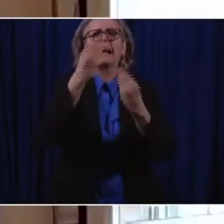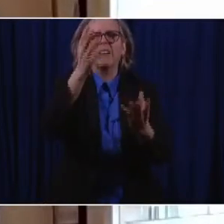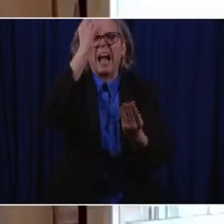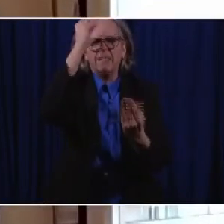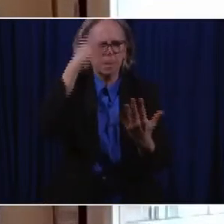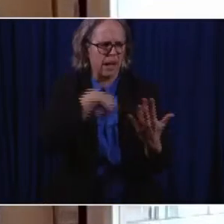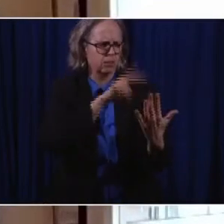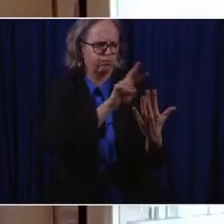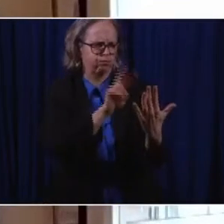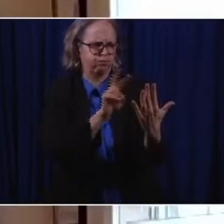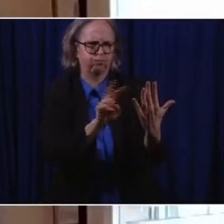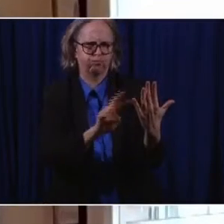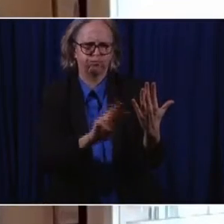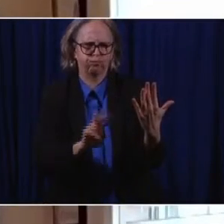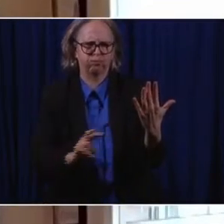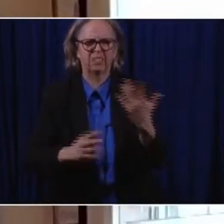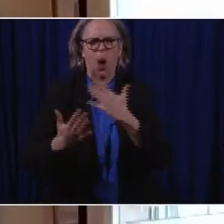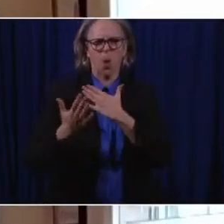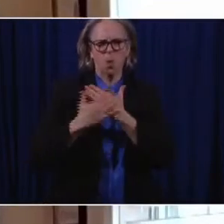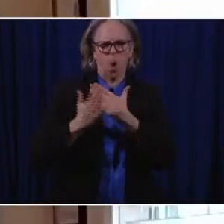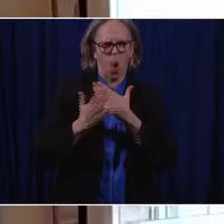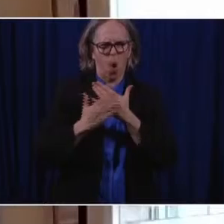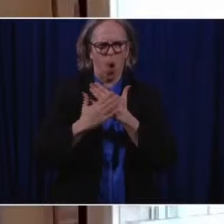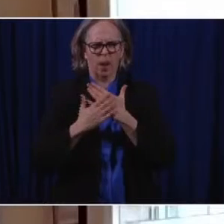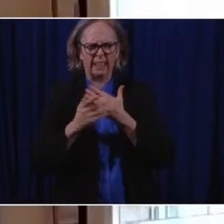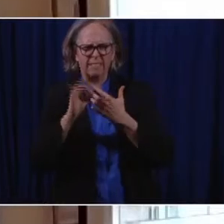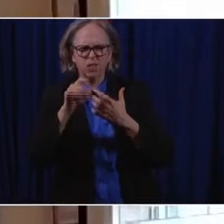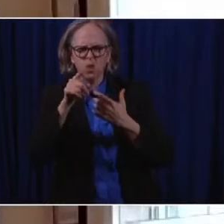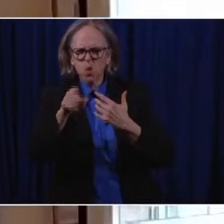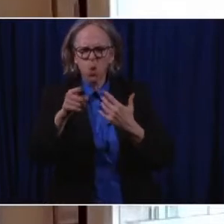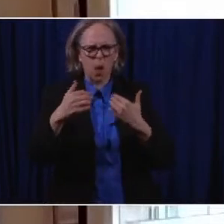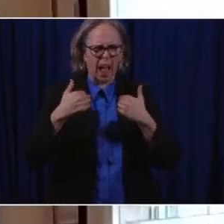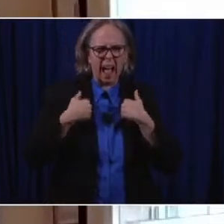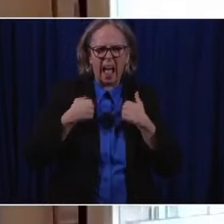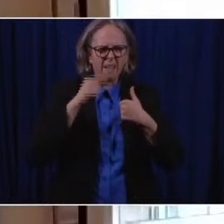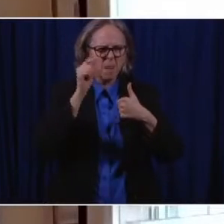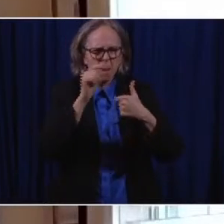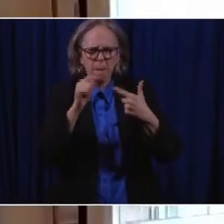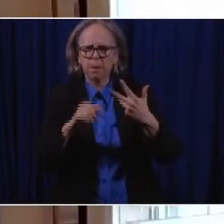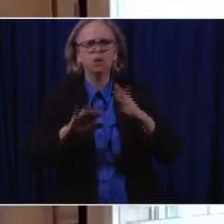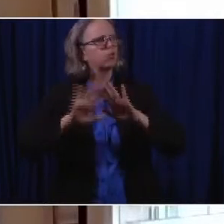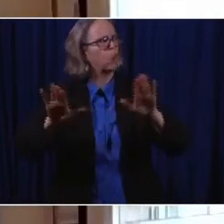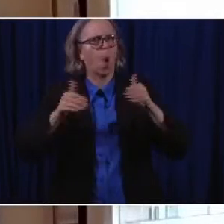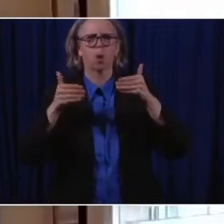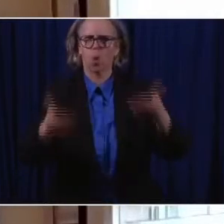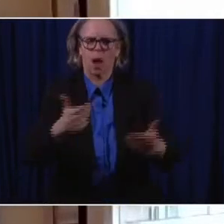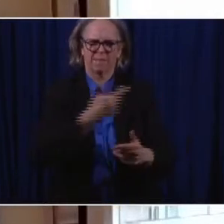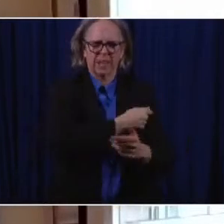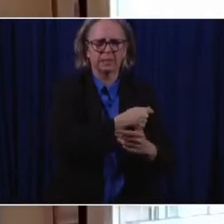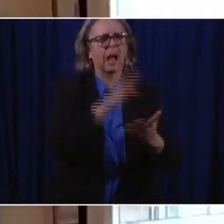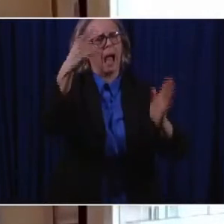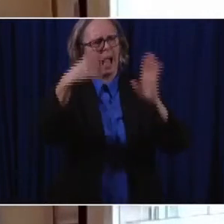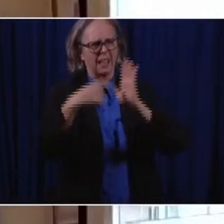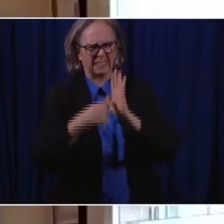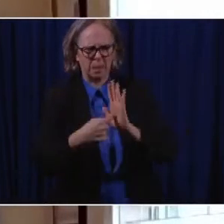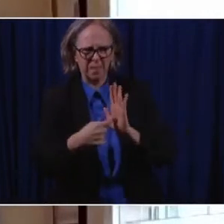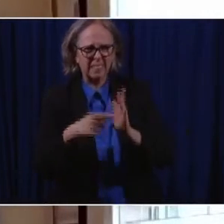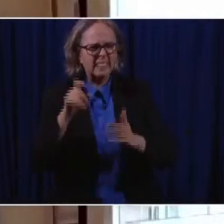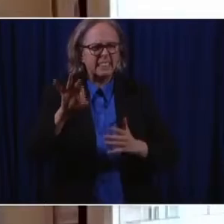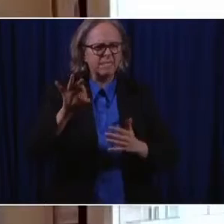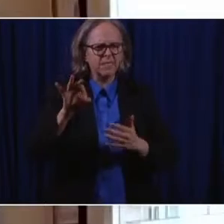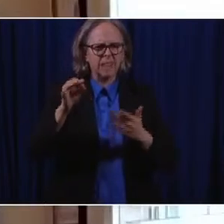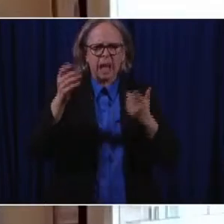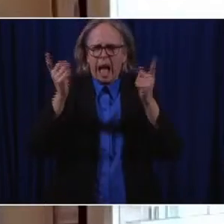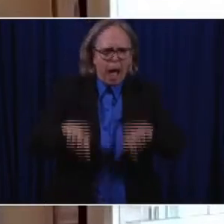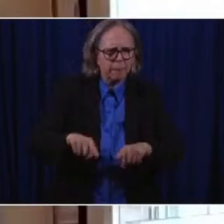the vaccine. At this stage, if you are a person who has a history of an anaphylactic reaction